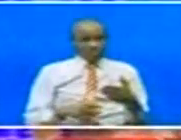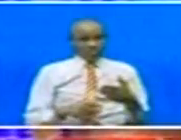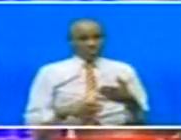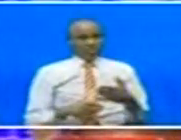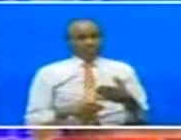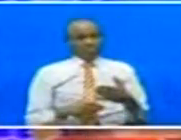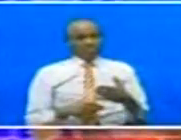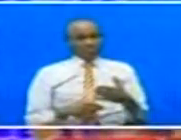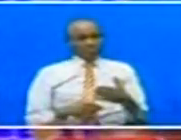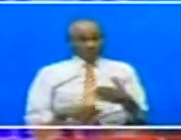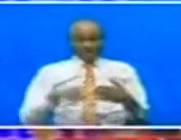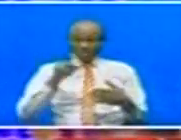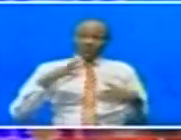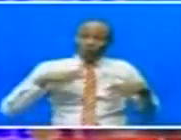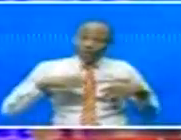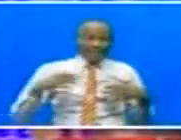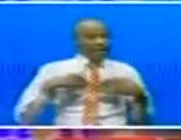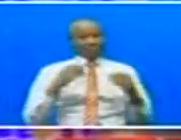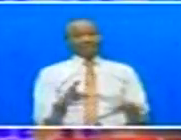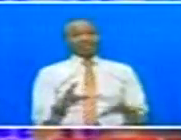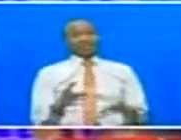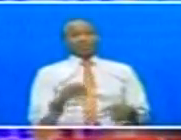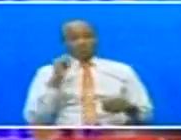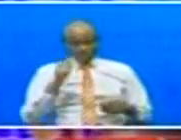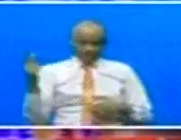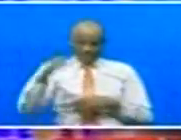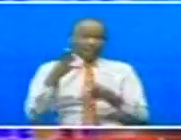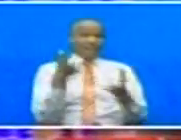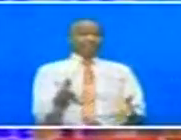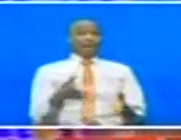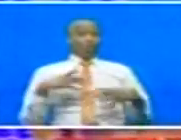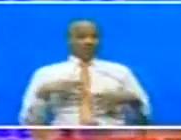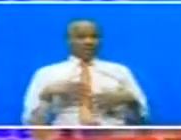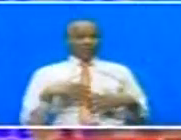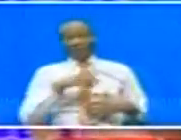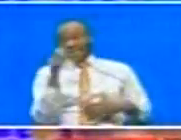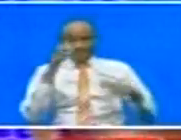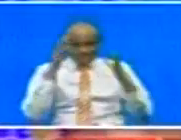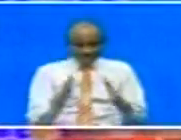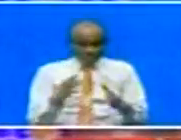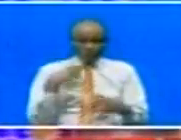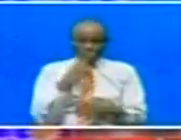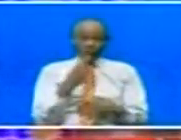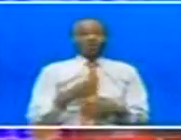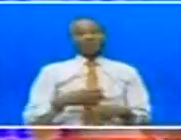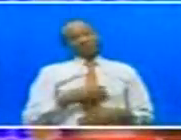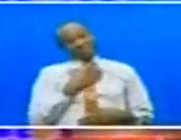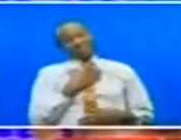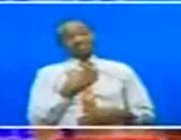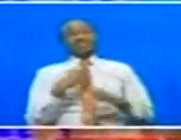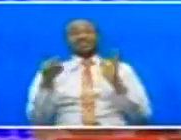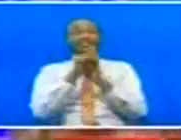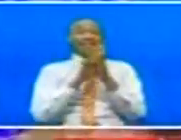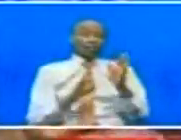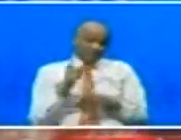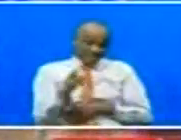no holiday that is going to come to this country for anybody, whoever may be sitting in State House, as